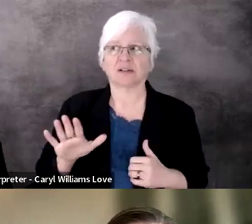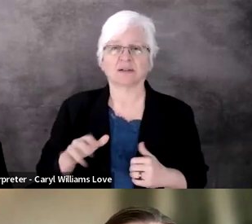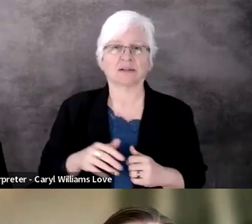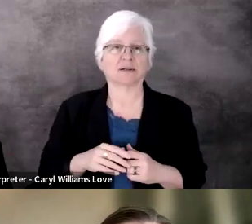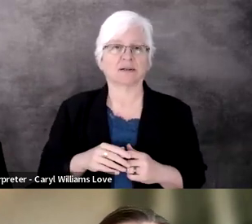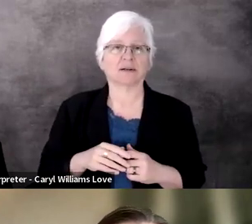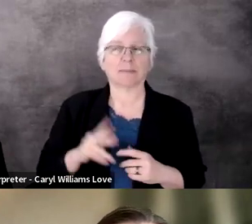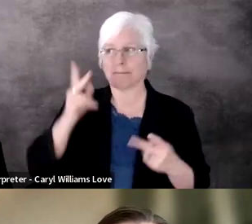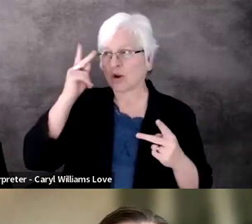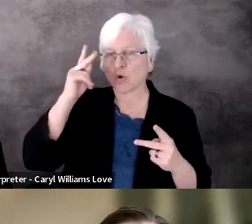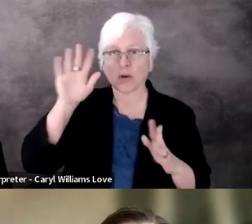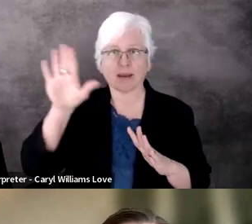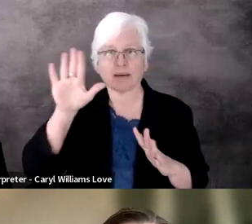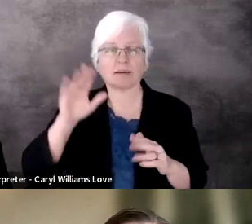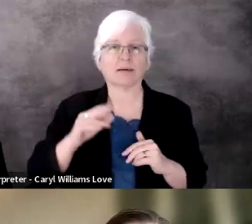paranoia, or